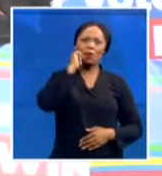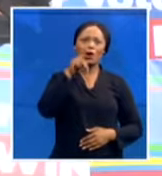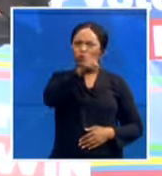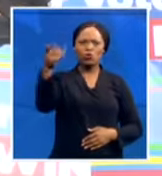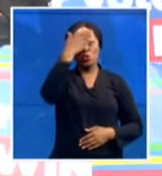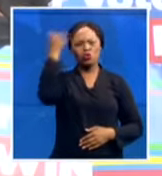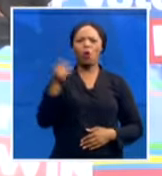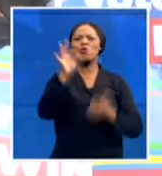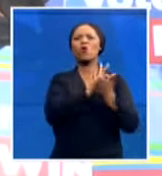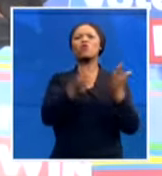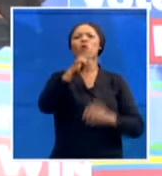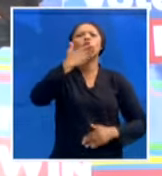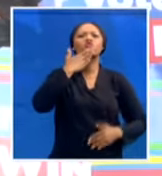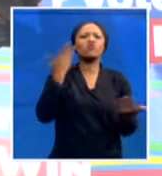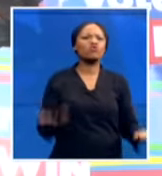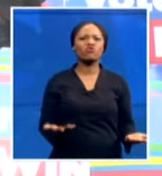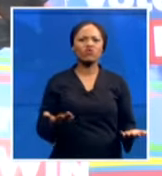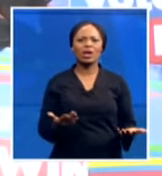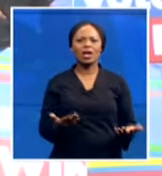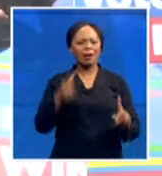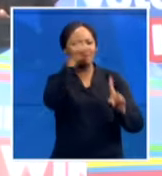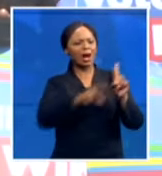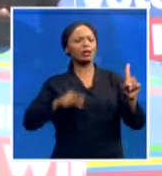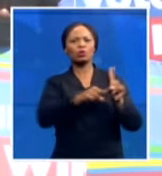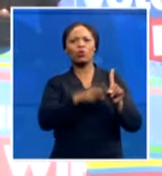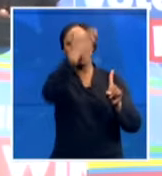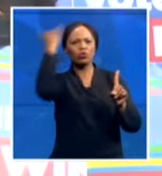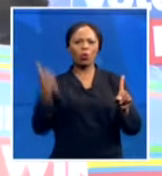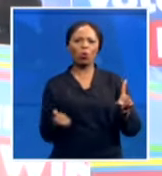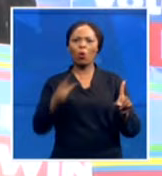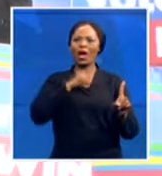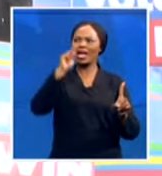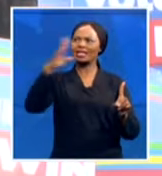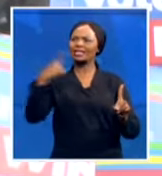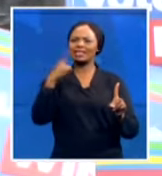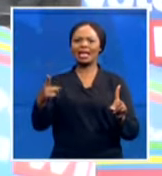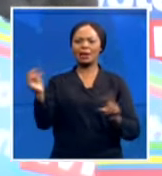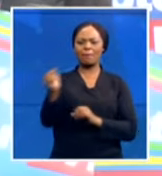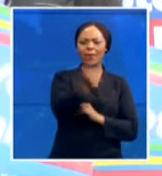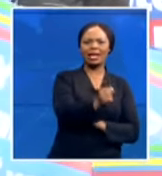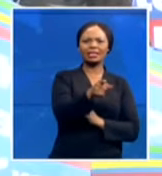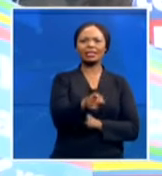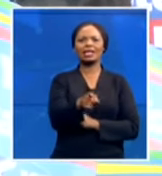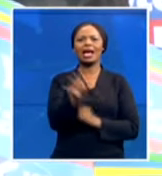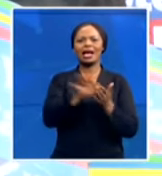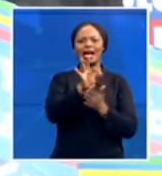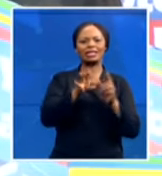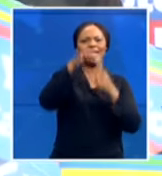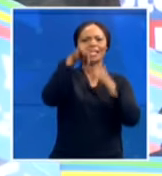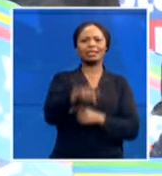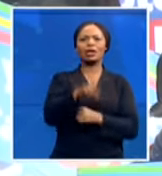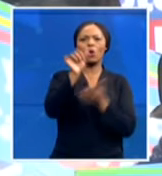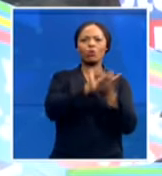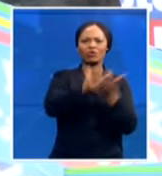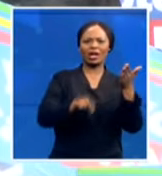tells us that they can replace the candidates that win these elections. You also don't know which faction of the ANC you